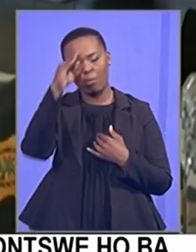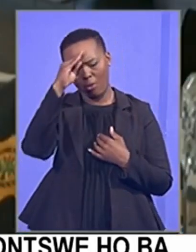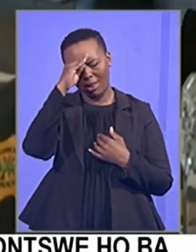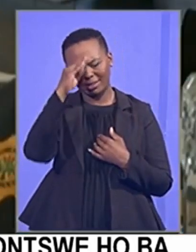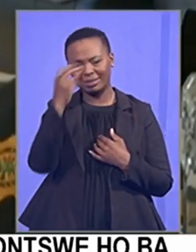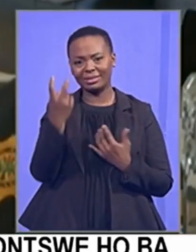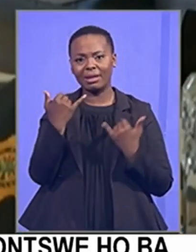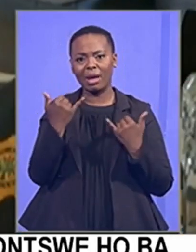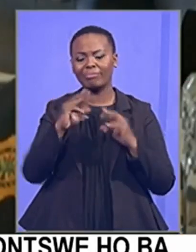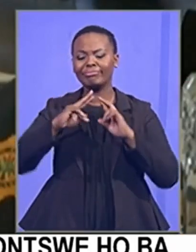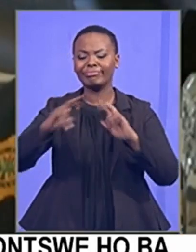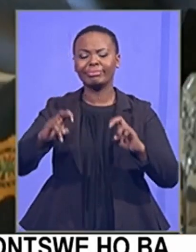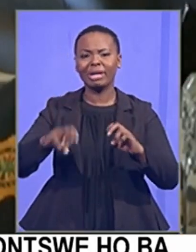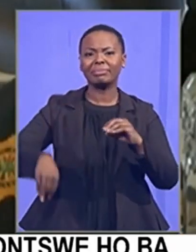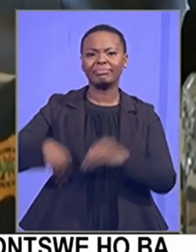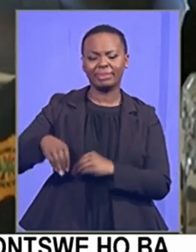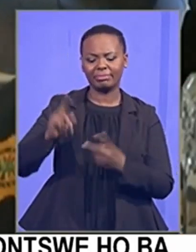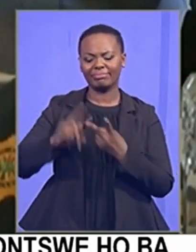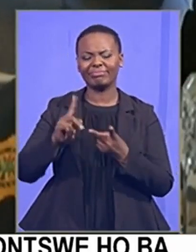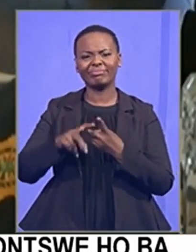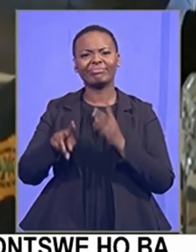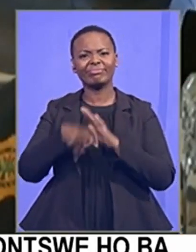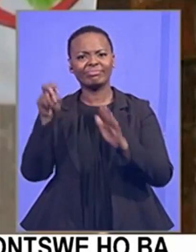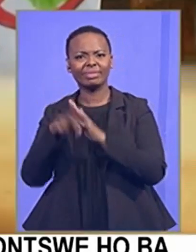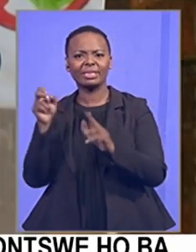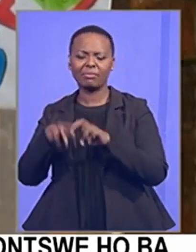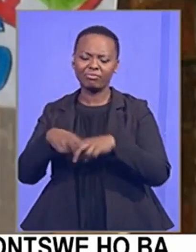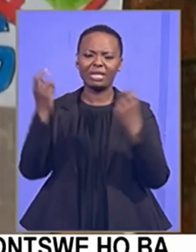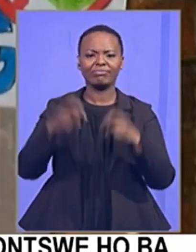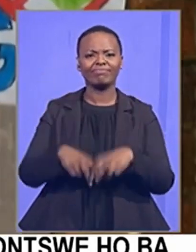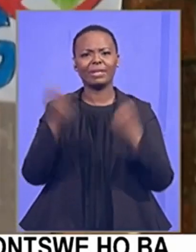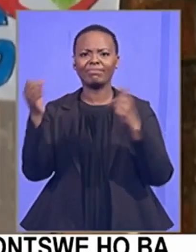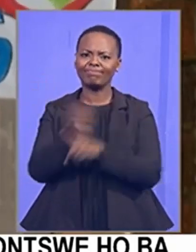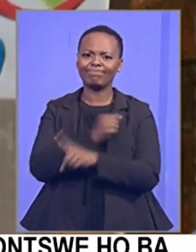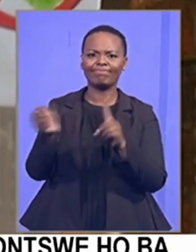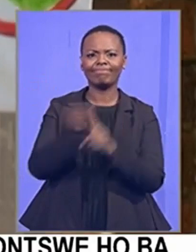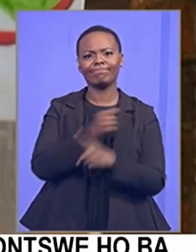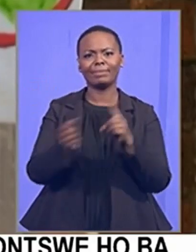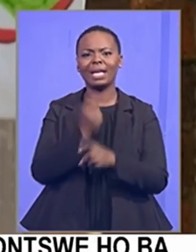tsa tsietso le go gapa ka dikgoka tse di bontshang di tlhatloga ngwaga le